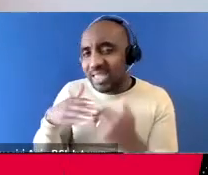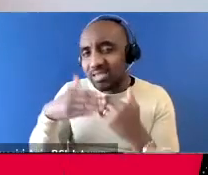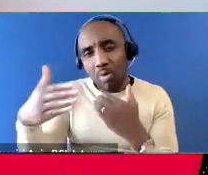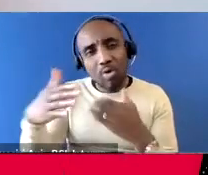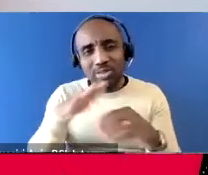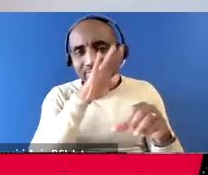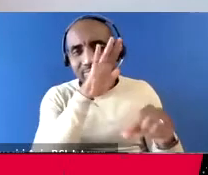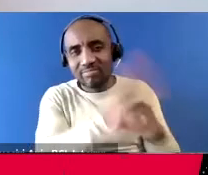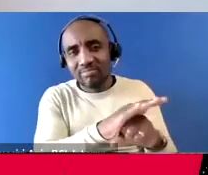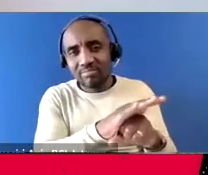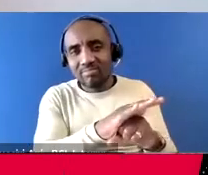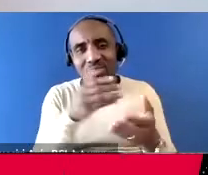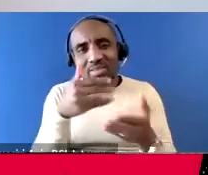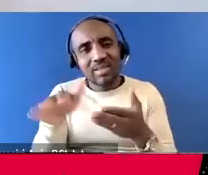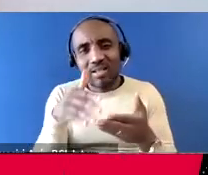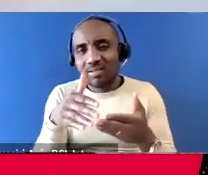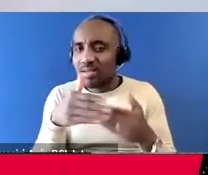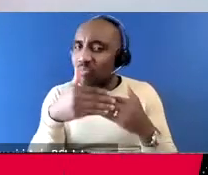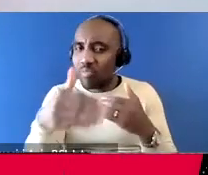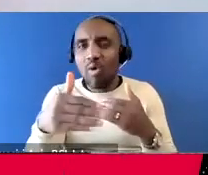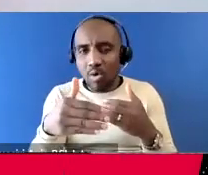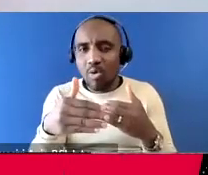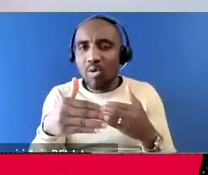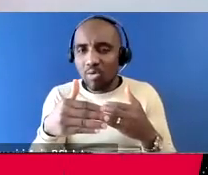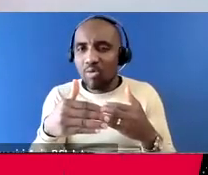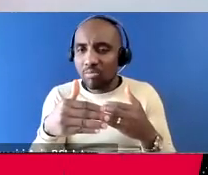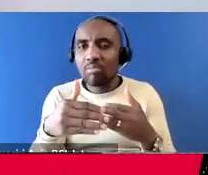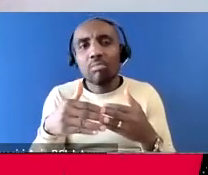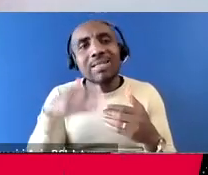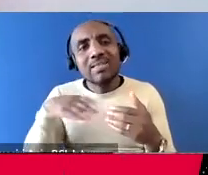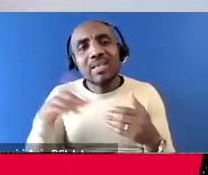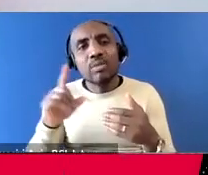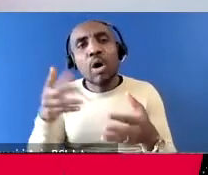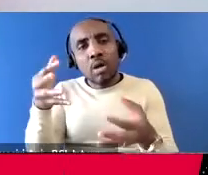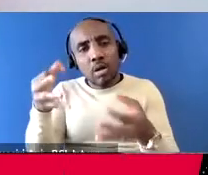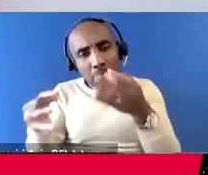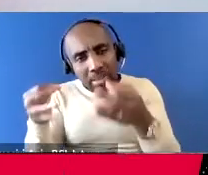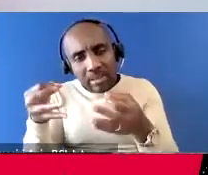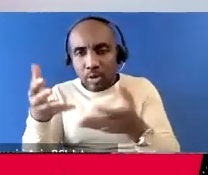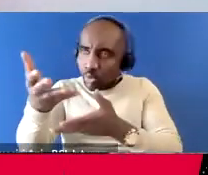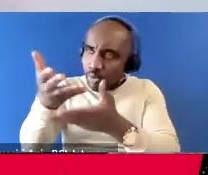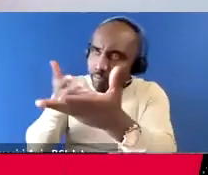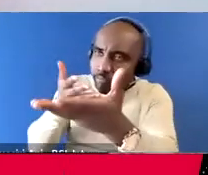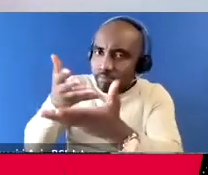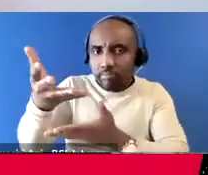prevent any further human rights violations in the country.